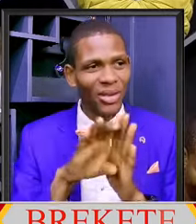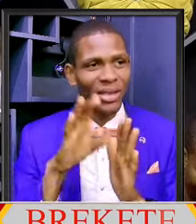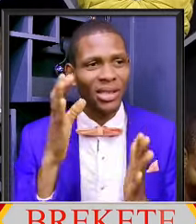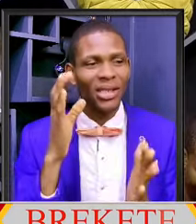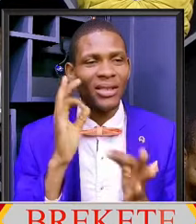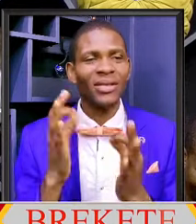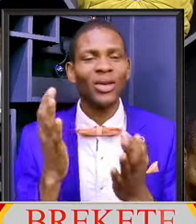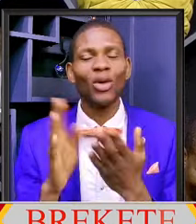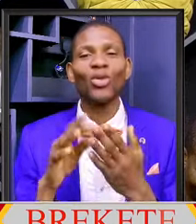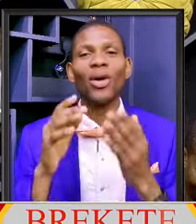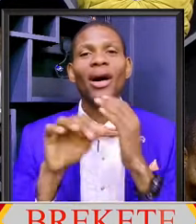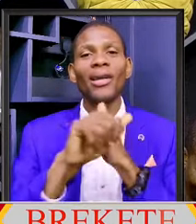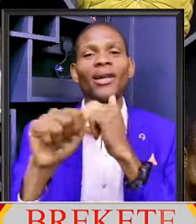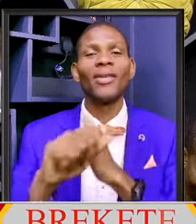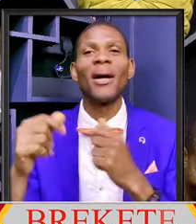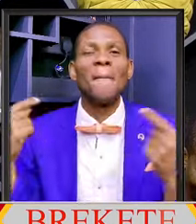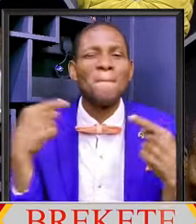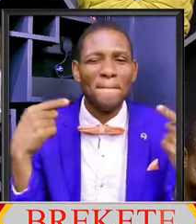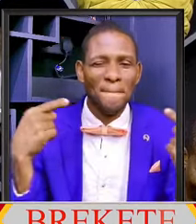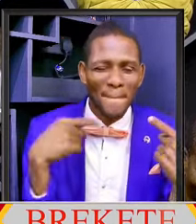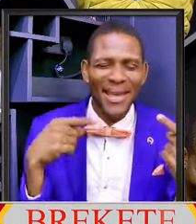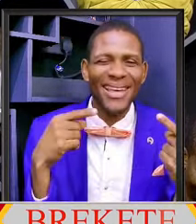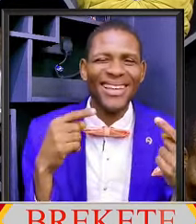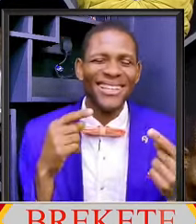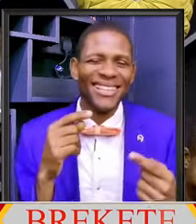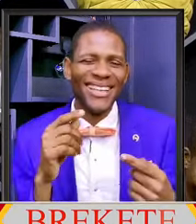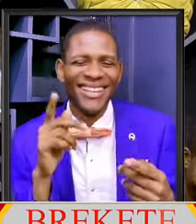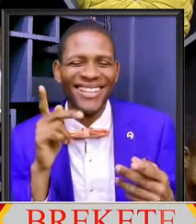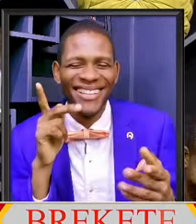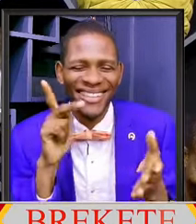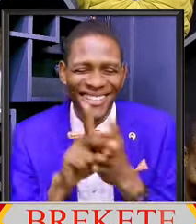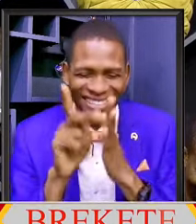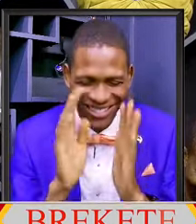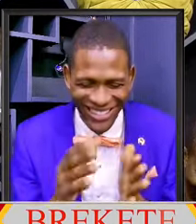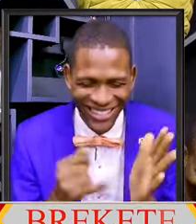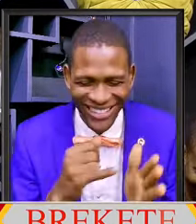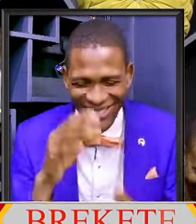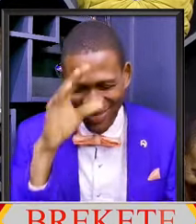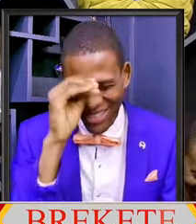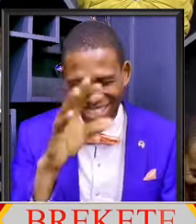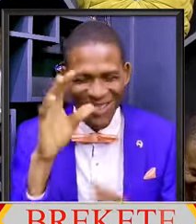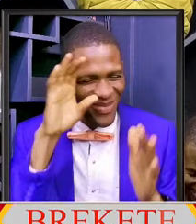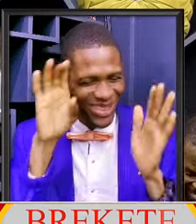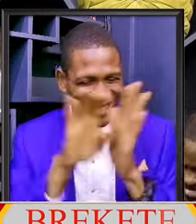they want advertise painkiller, now man picture.